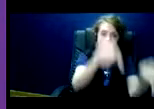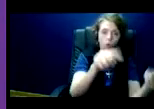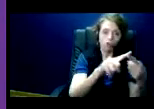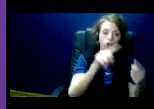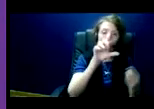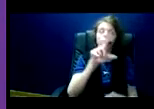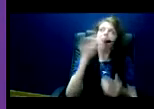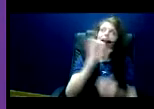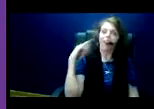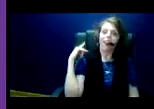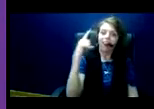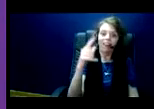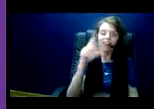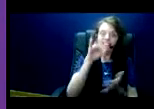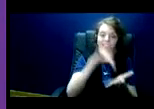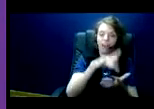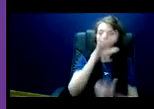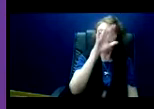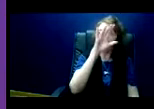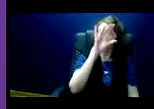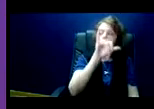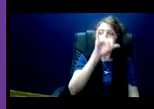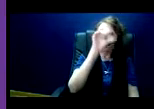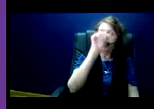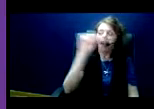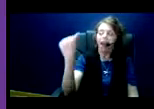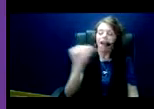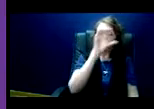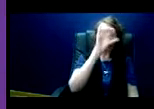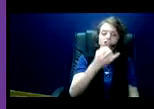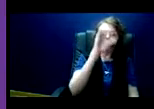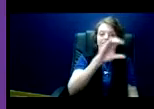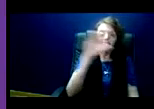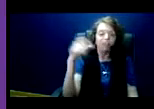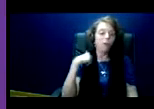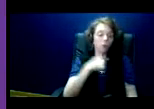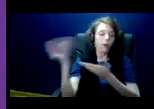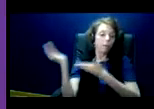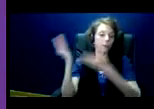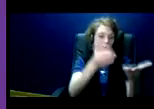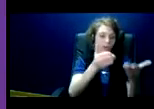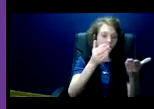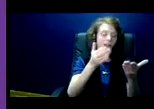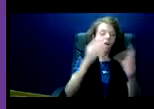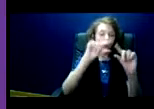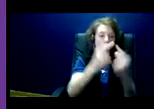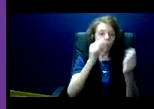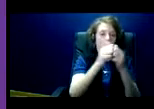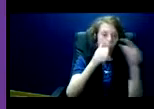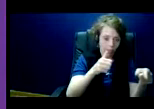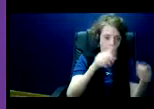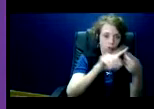Lincoln Center, with YAI, with the JCC, and we bring our teaching artists to them and serve an existing group or a group that they've